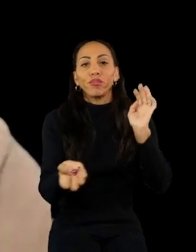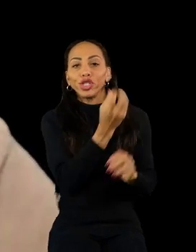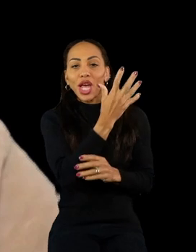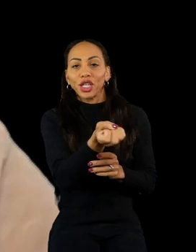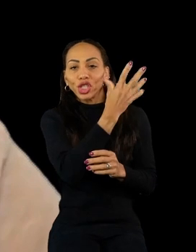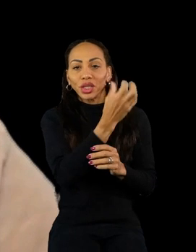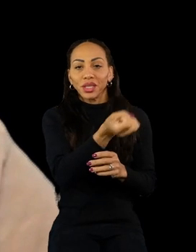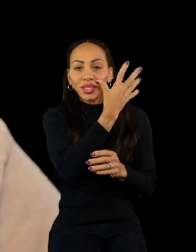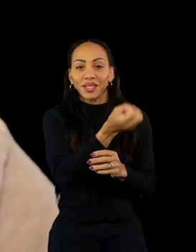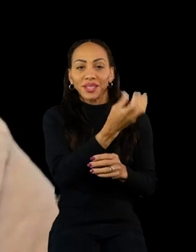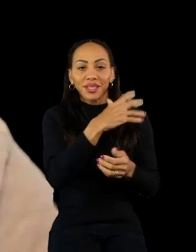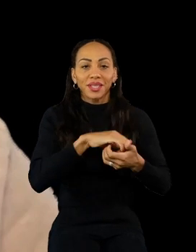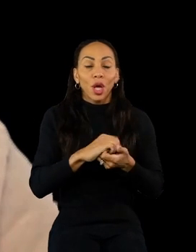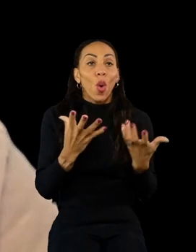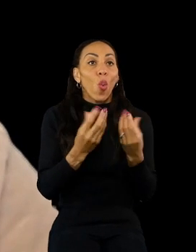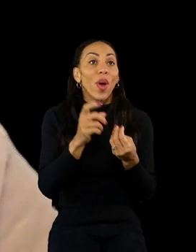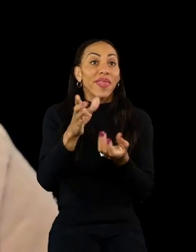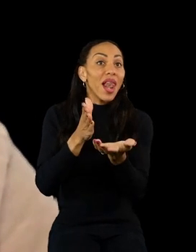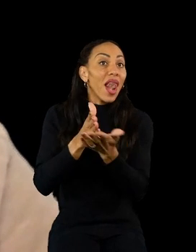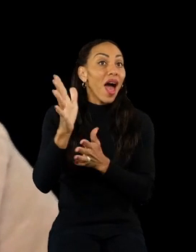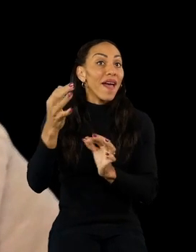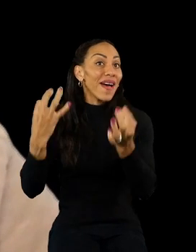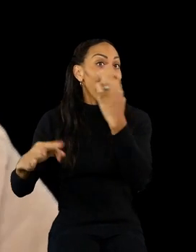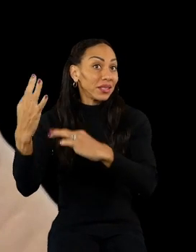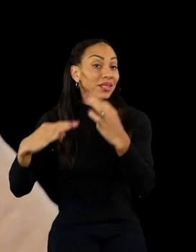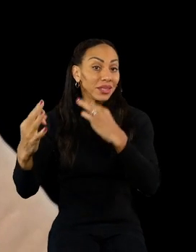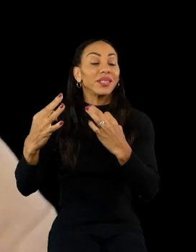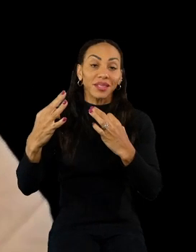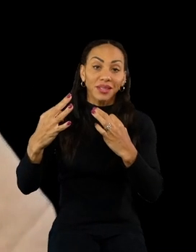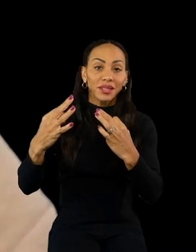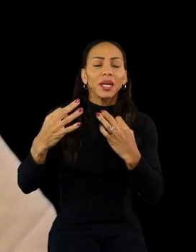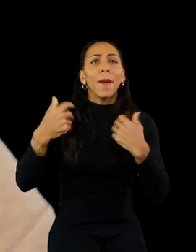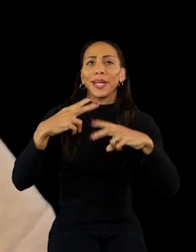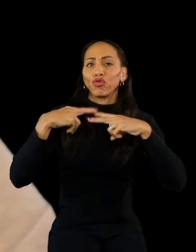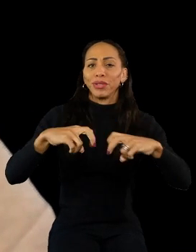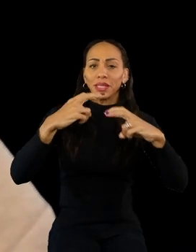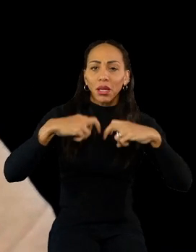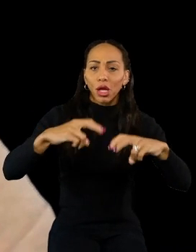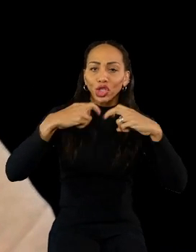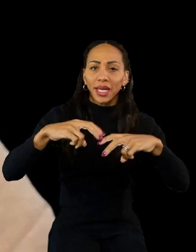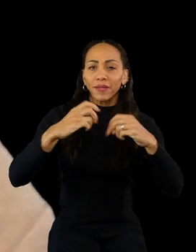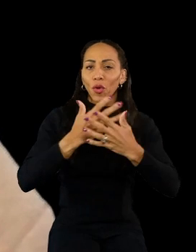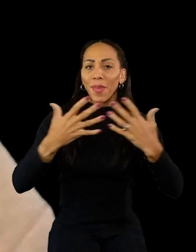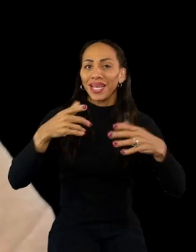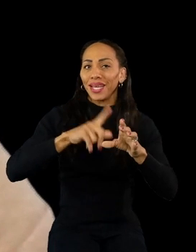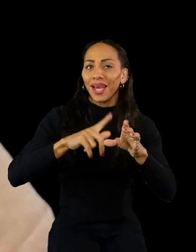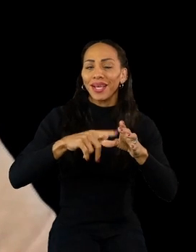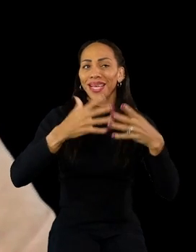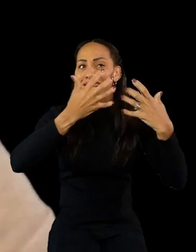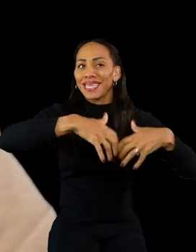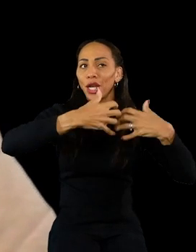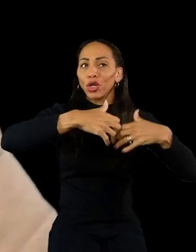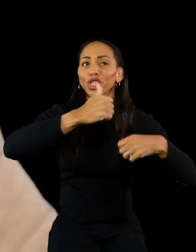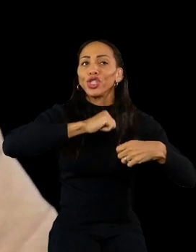a lot of media projections and so on, combining them with live actors. And then I've also been researching for many years in the use